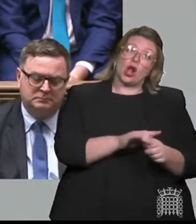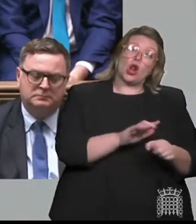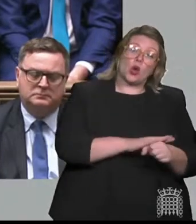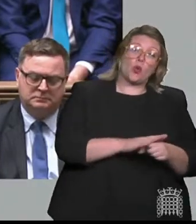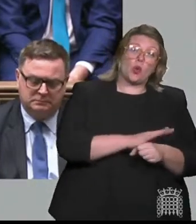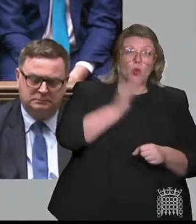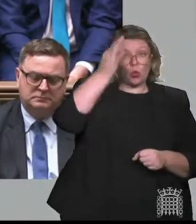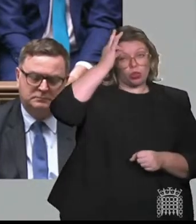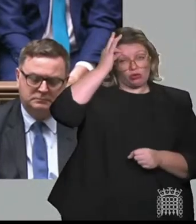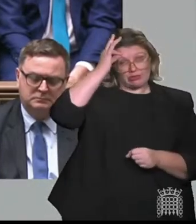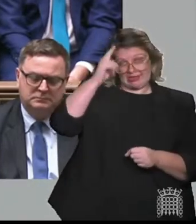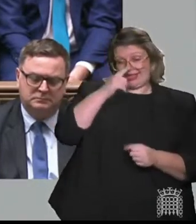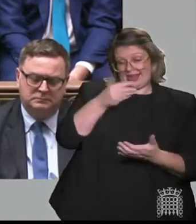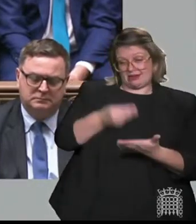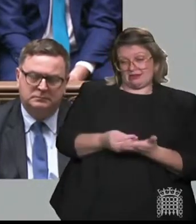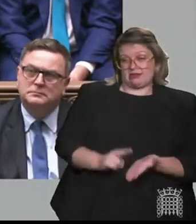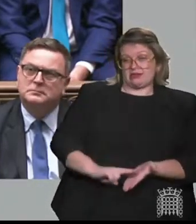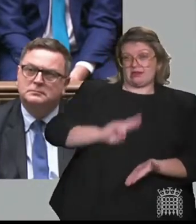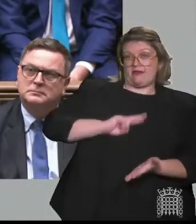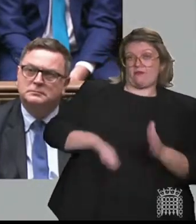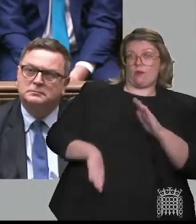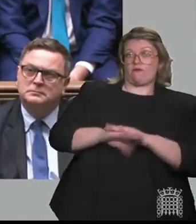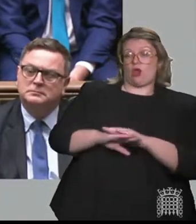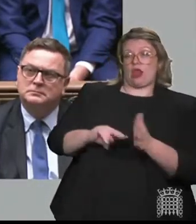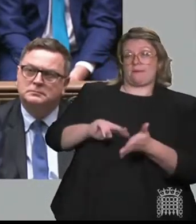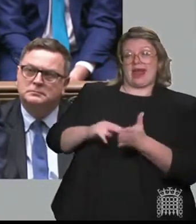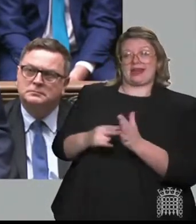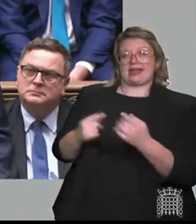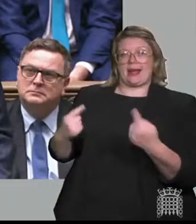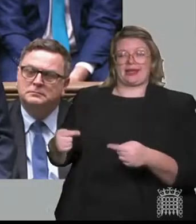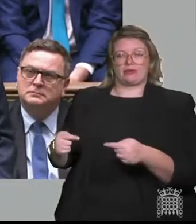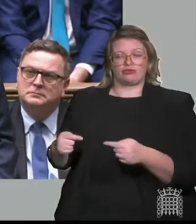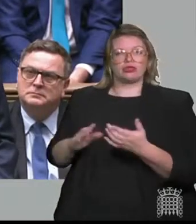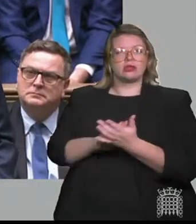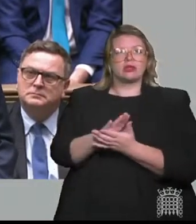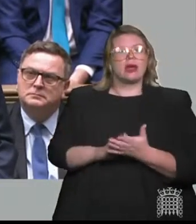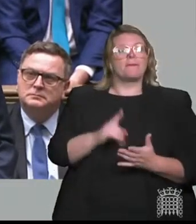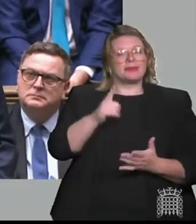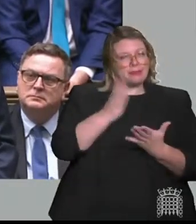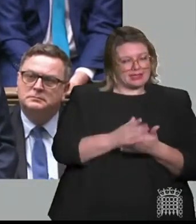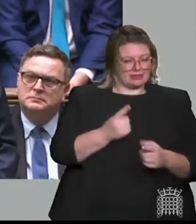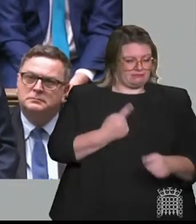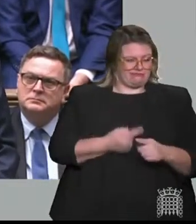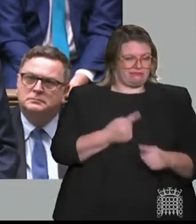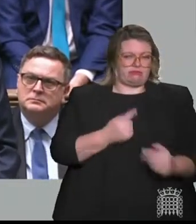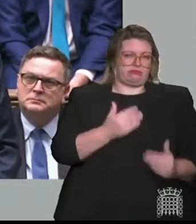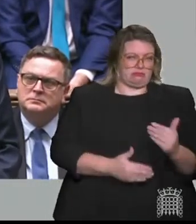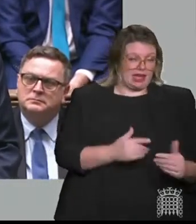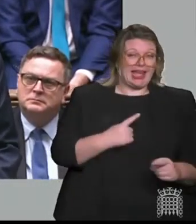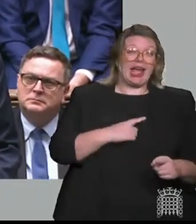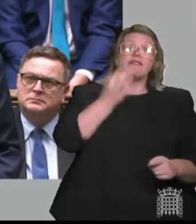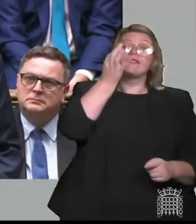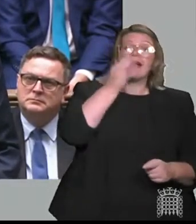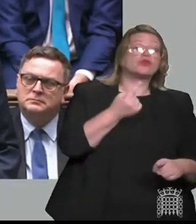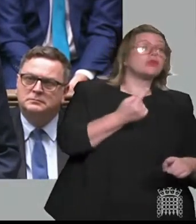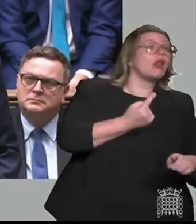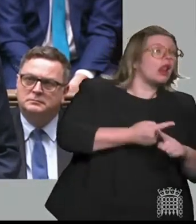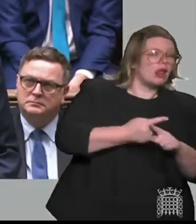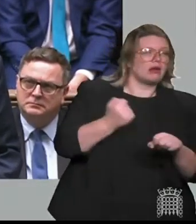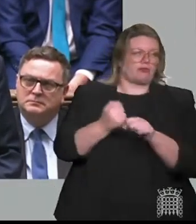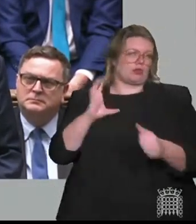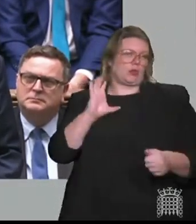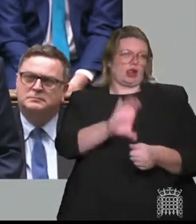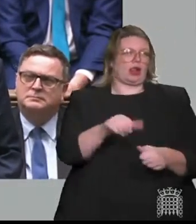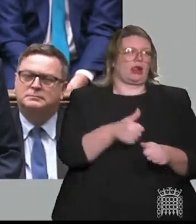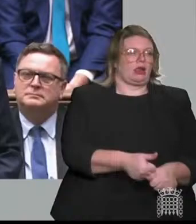major business planning applications in return for being required to meet guaranteed faster timelines. If they